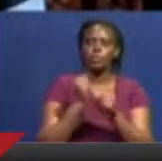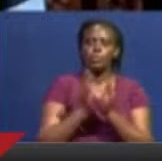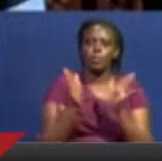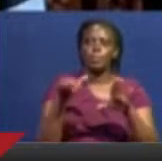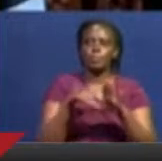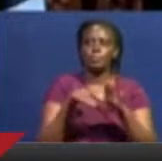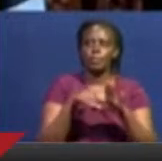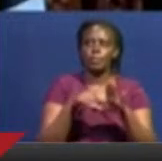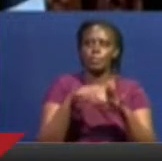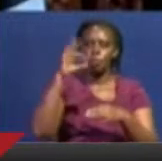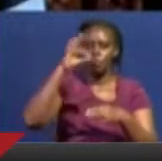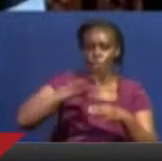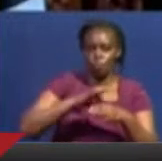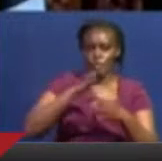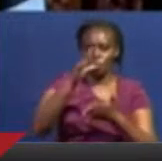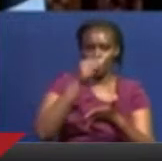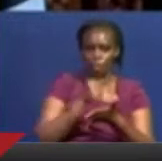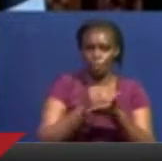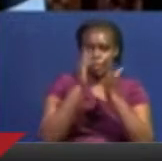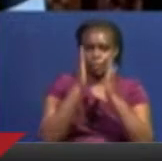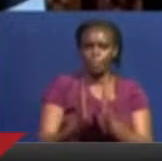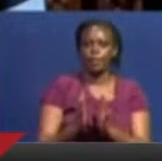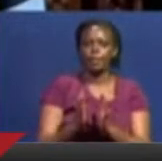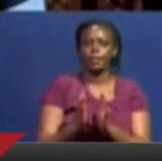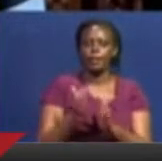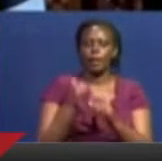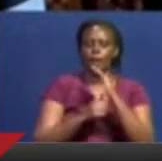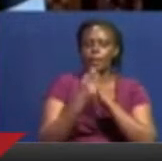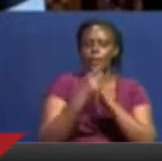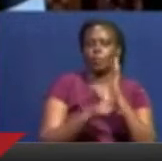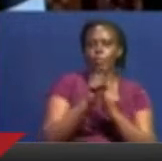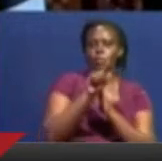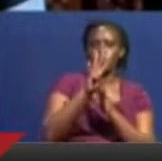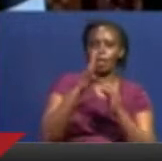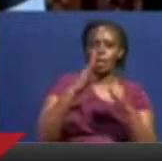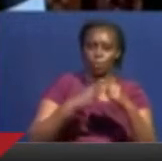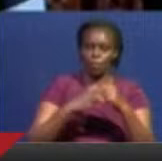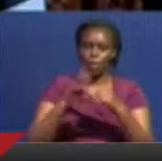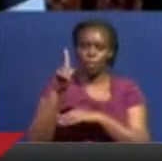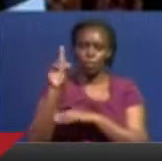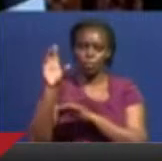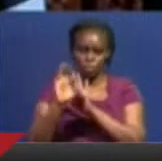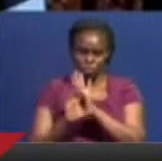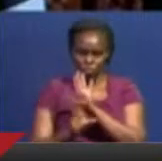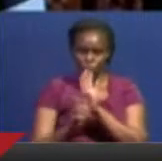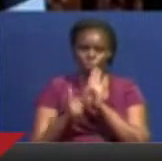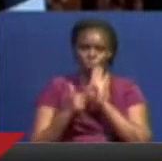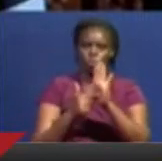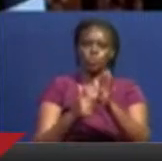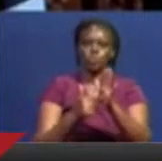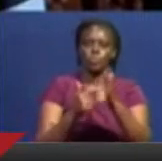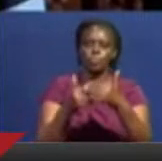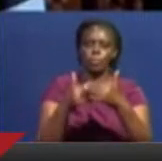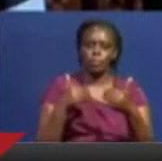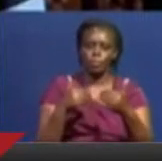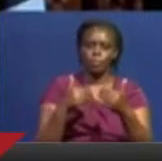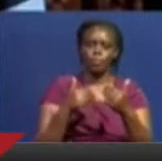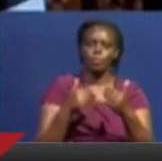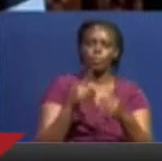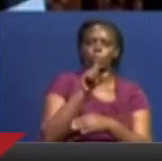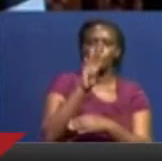public participation in voting on the nomination under Article 149(1) of the Constitution. As stated earlier,